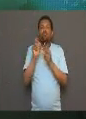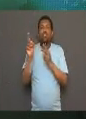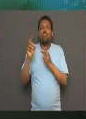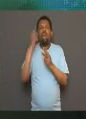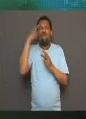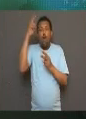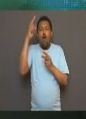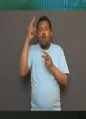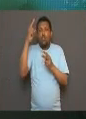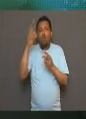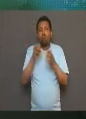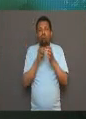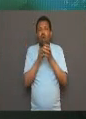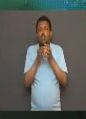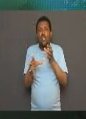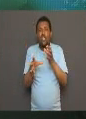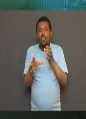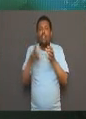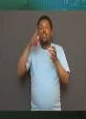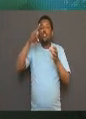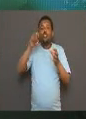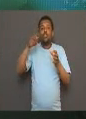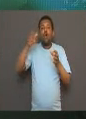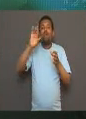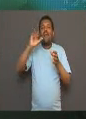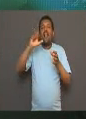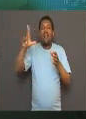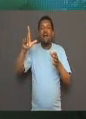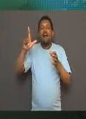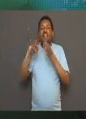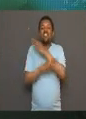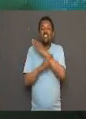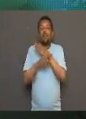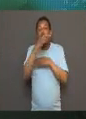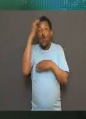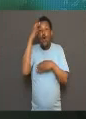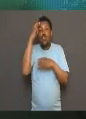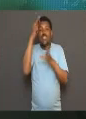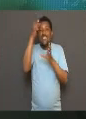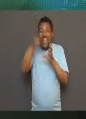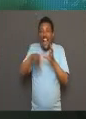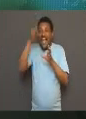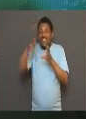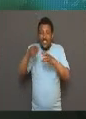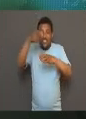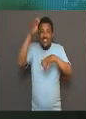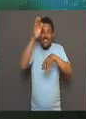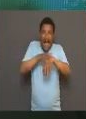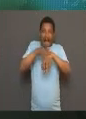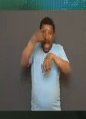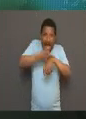best suited for the projection of tropical regions because the